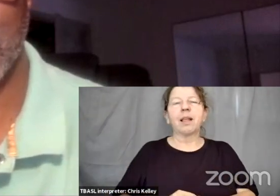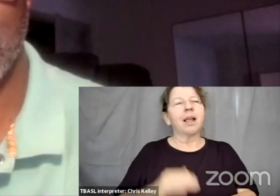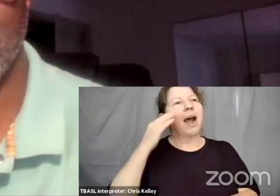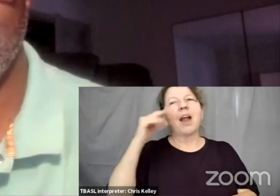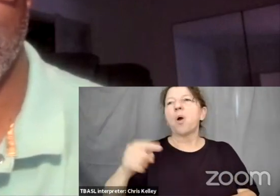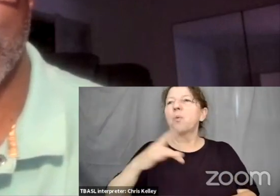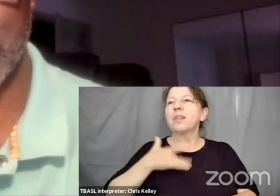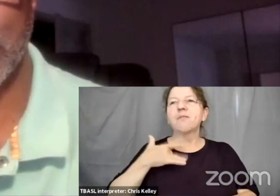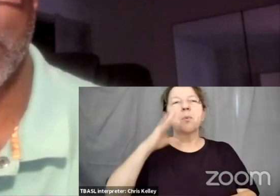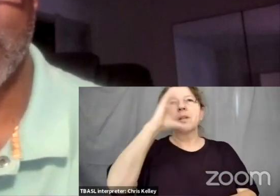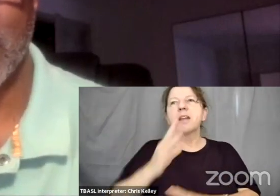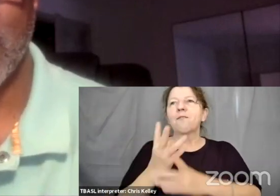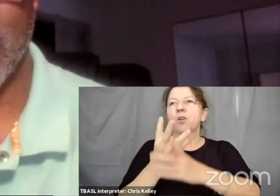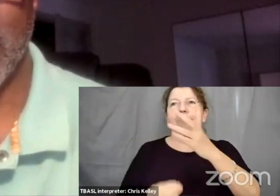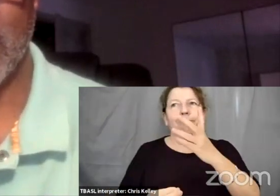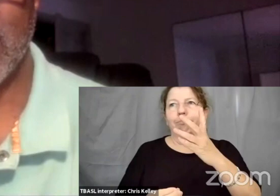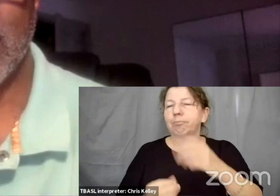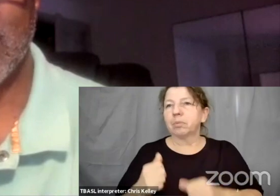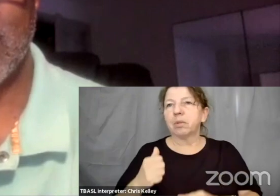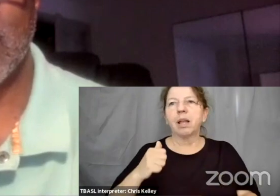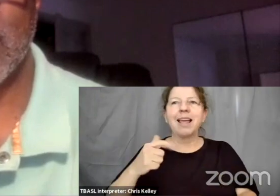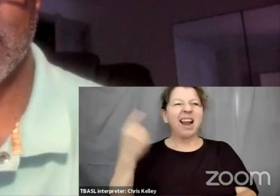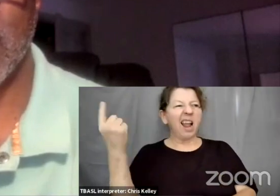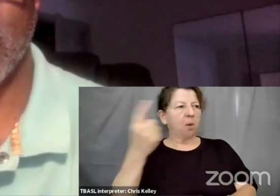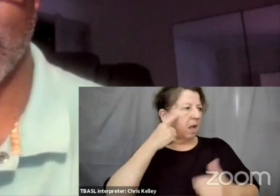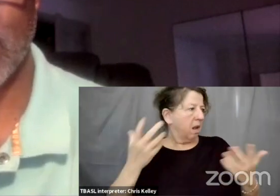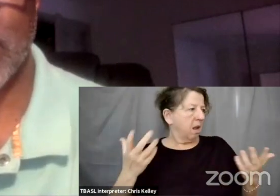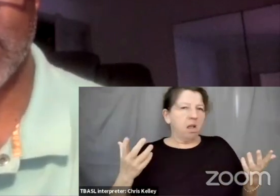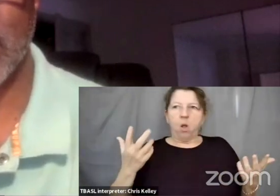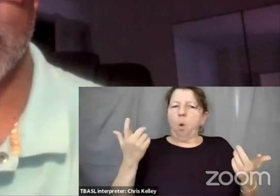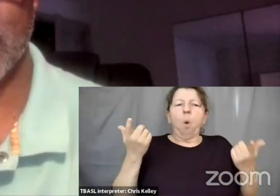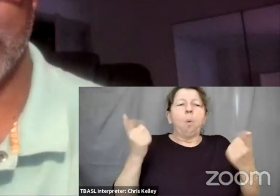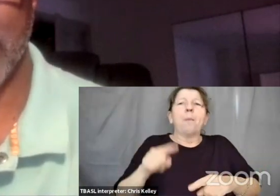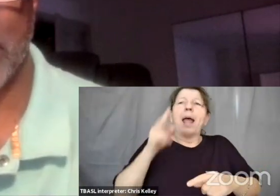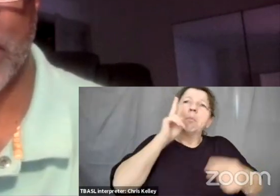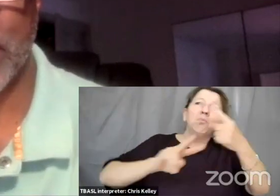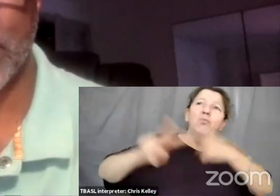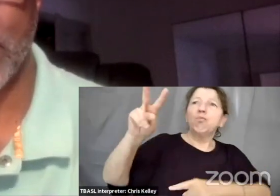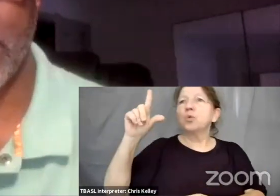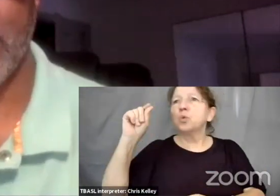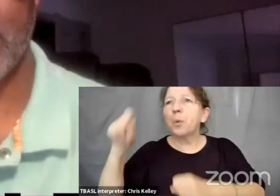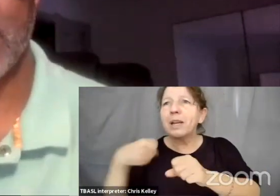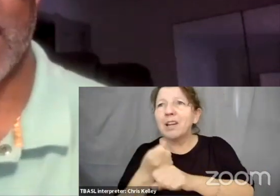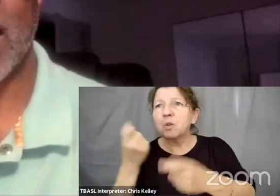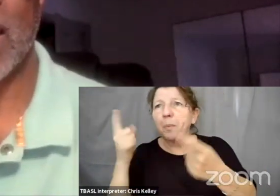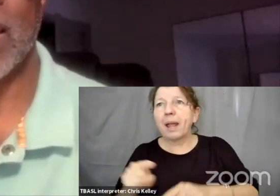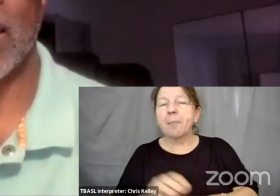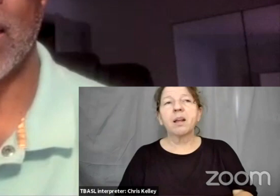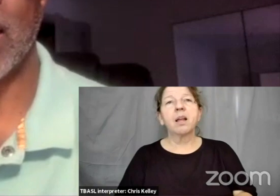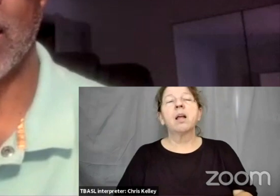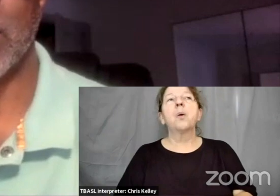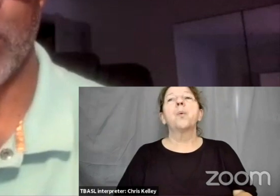in the 20 year anniversary. And it is still relevant and painful